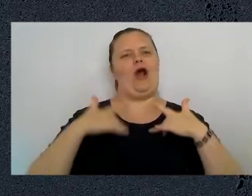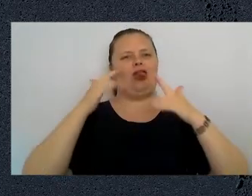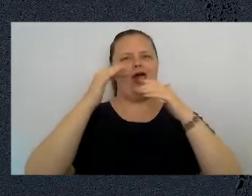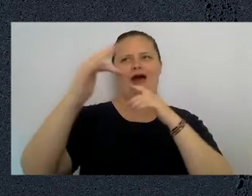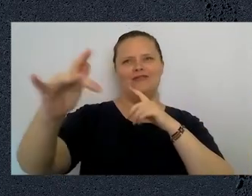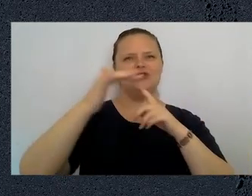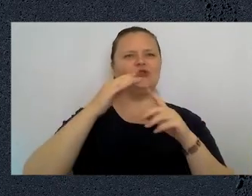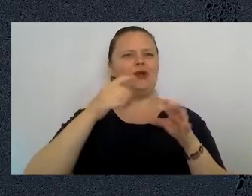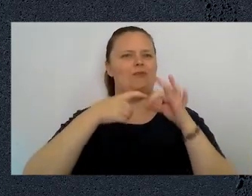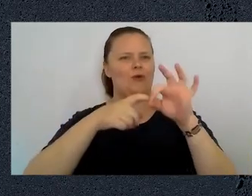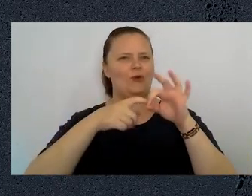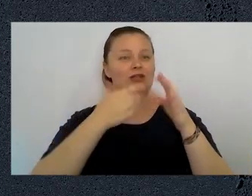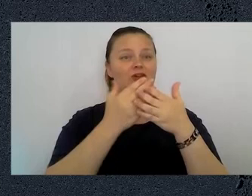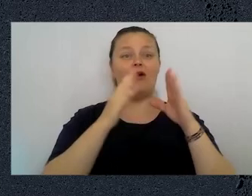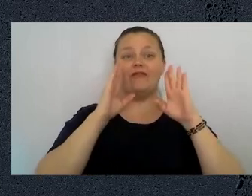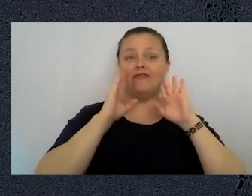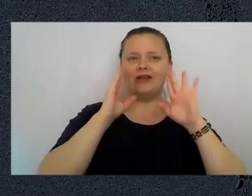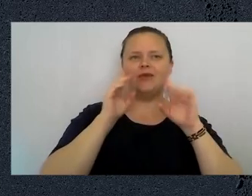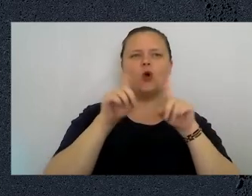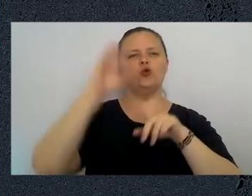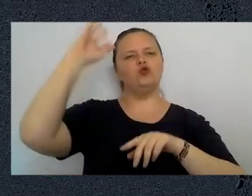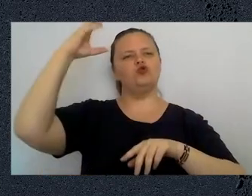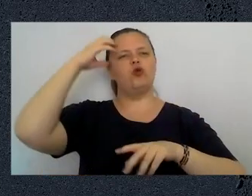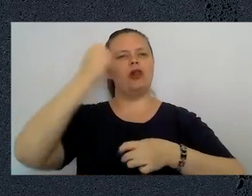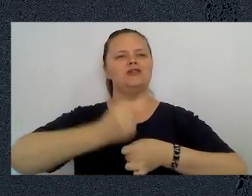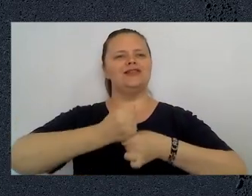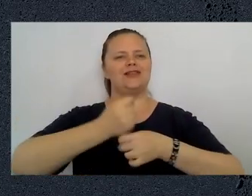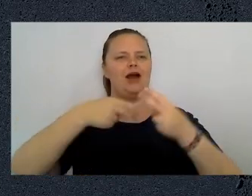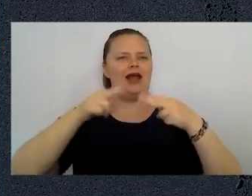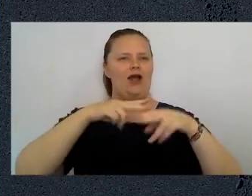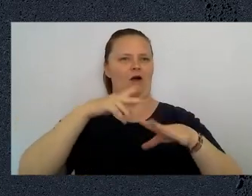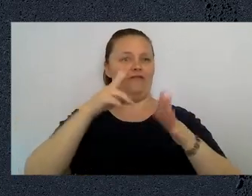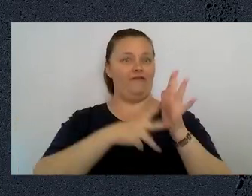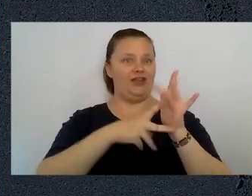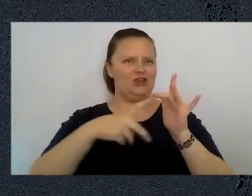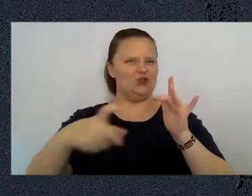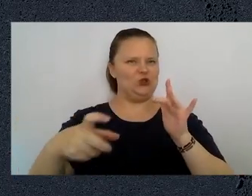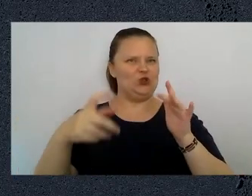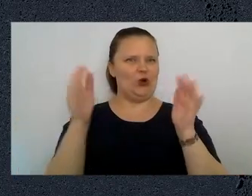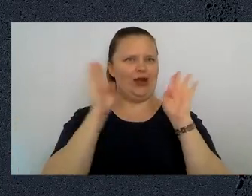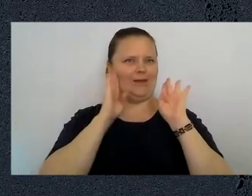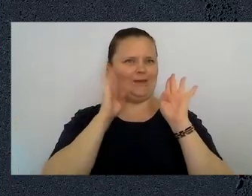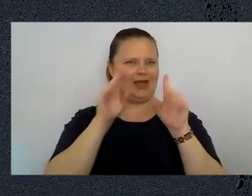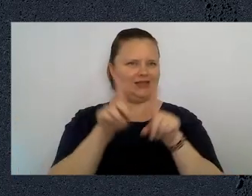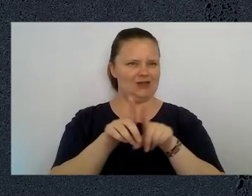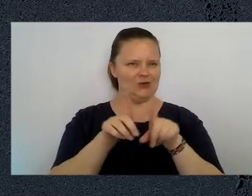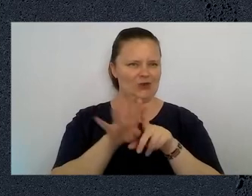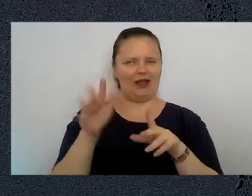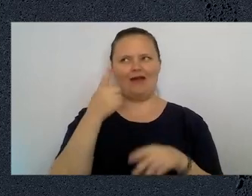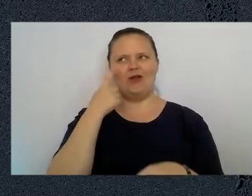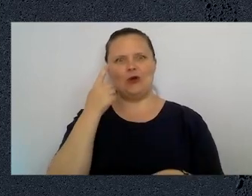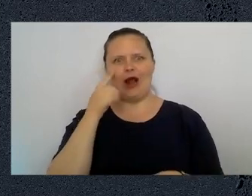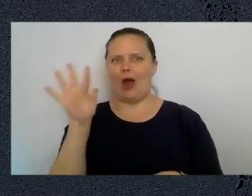Victoria Facebook page. We're also streaming on the Royal Society of Victoria page. You can post questions there as well. We're keeping an eye on it all. I have